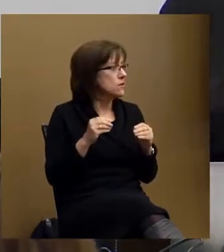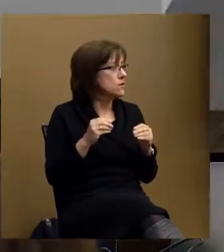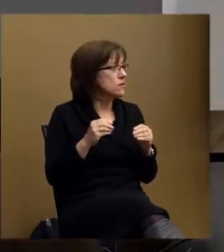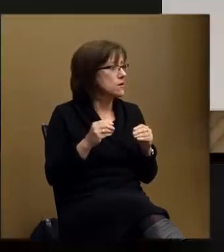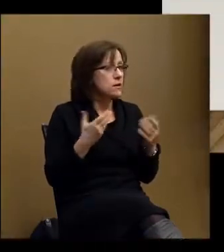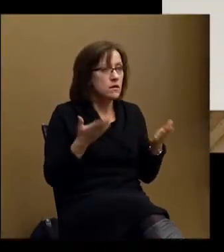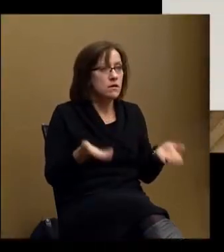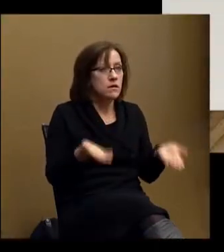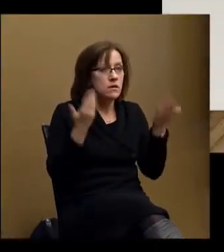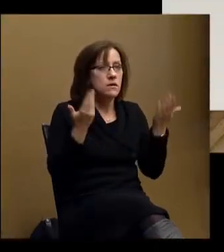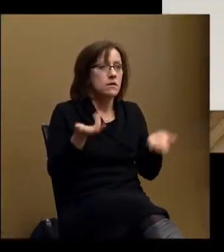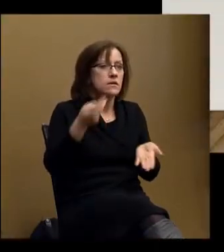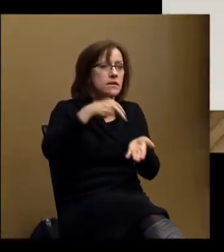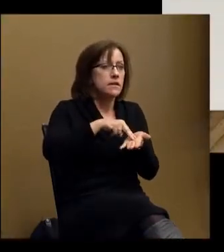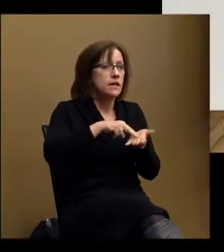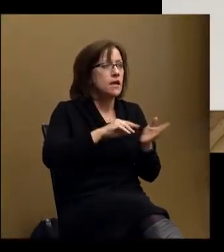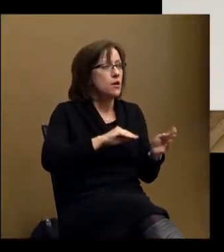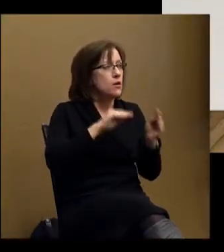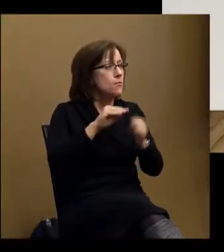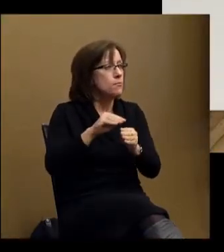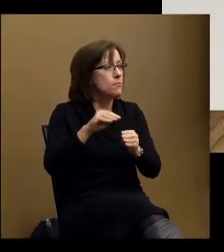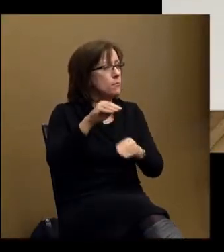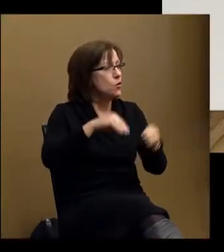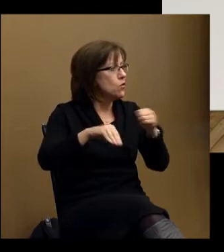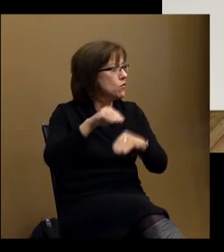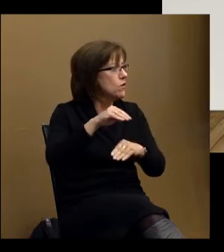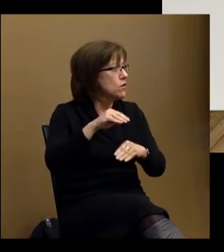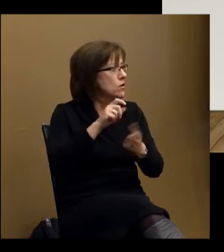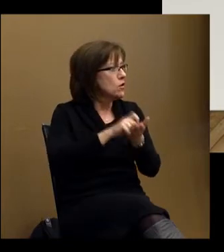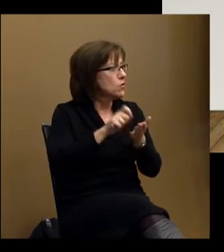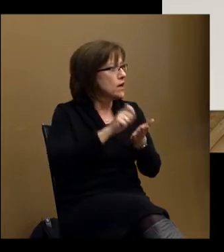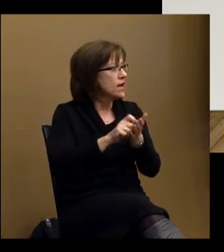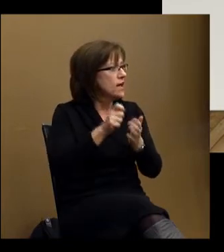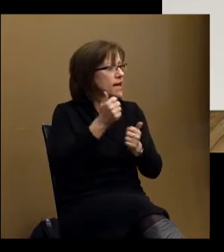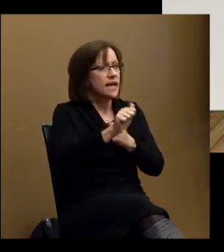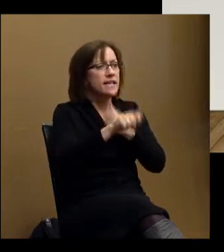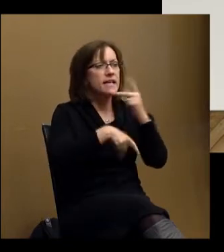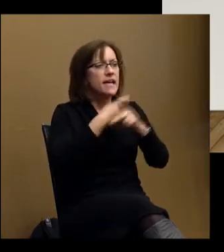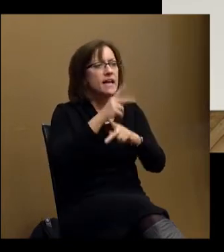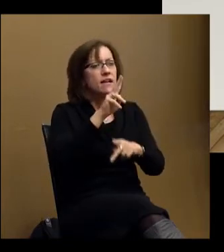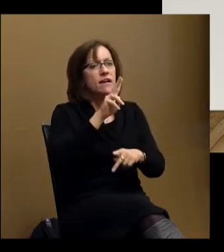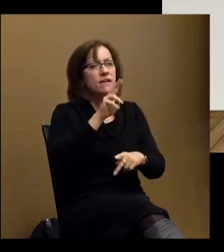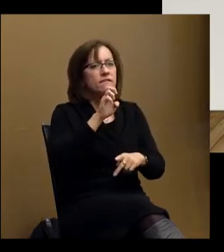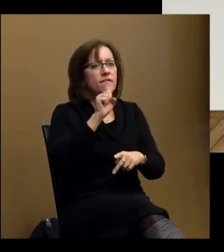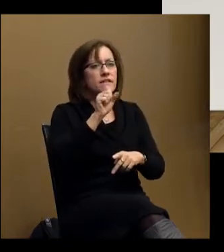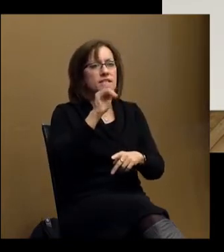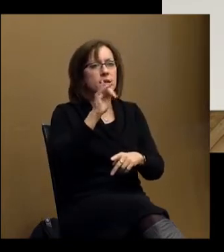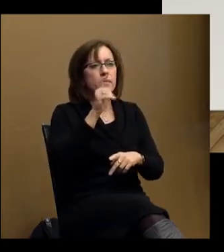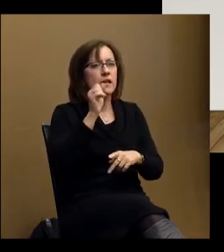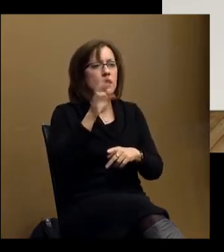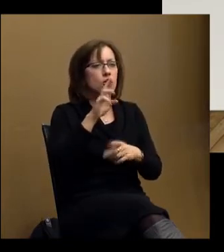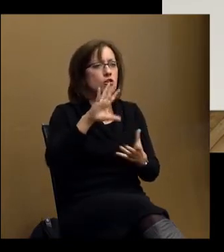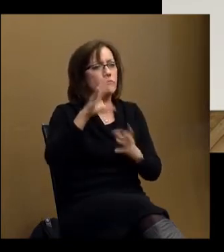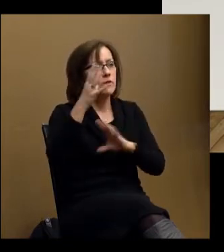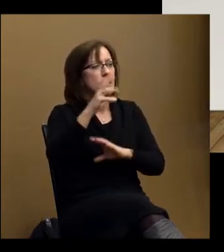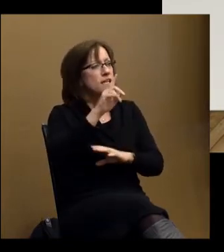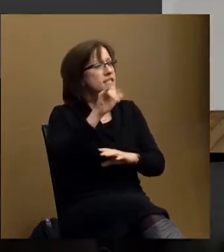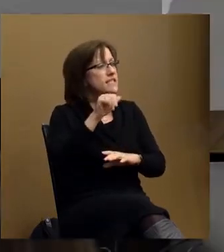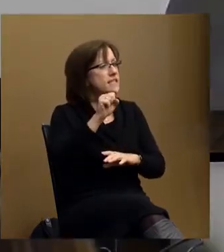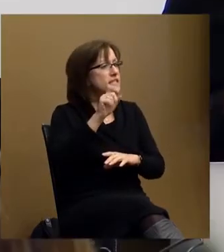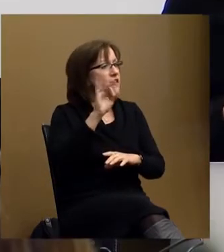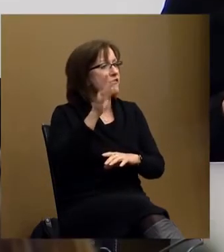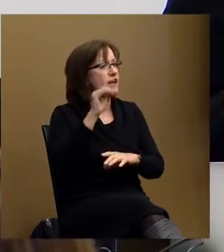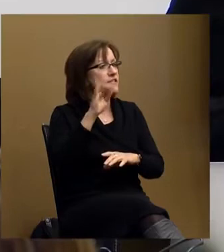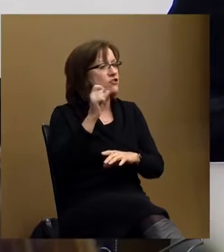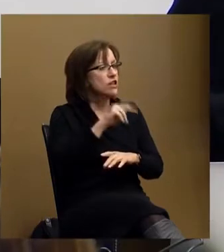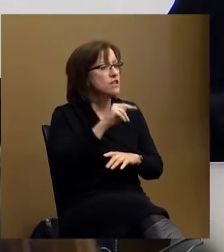up. Let's go ahead and move over and write down any type of vestibular dysfunction that you think that you're seeing, whether it's hyper